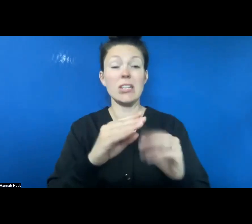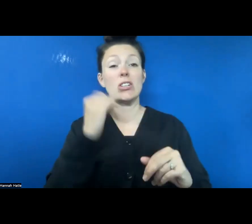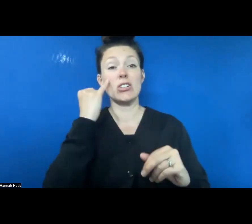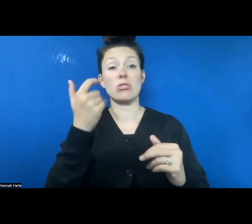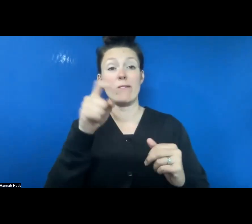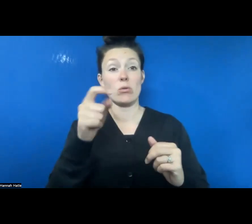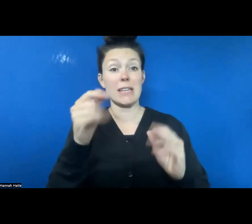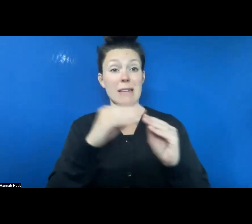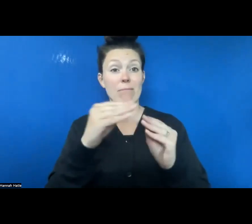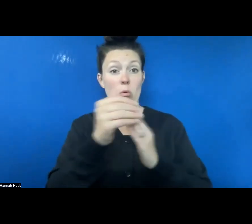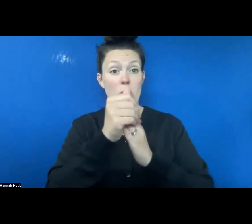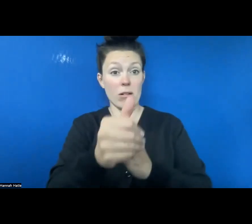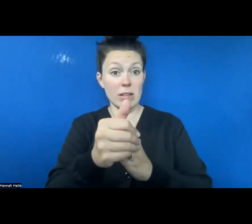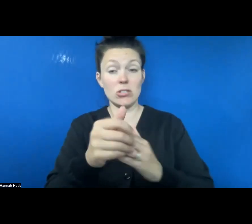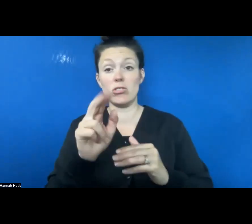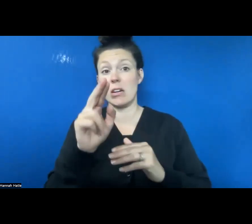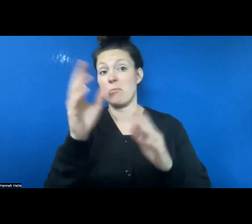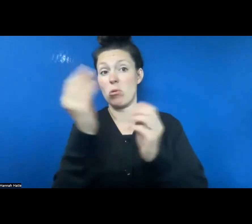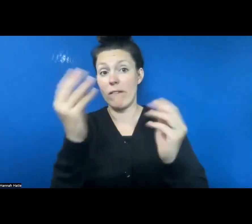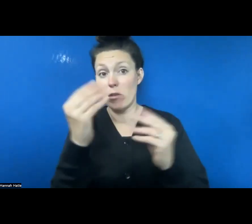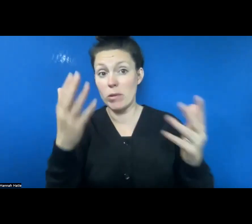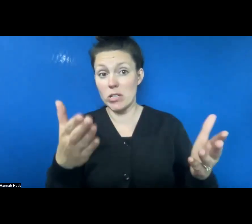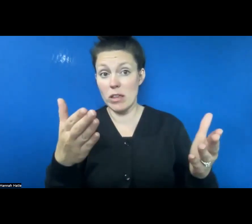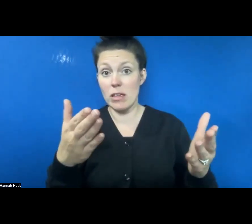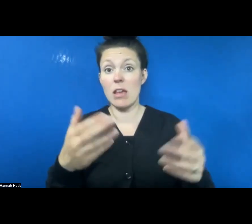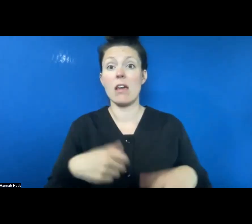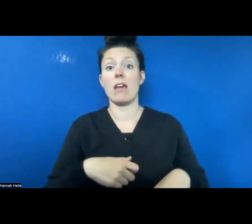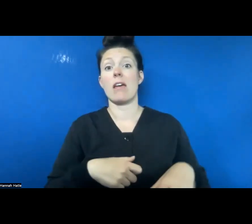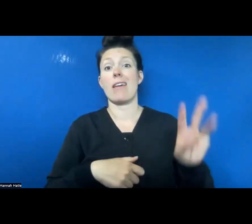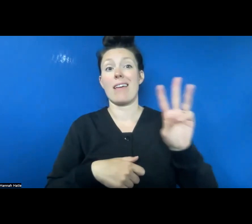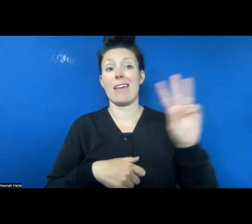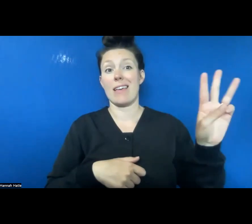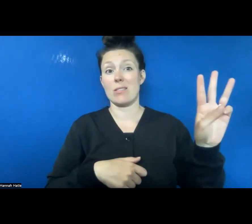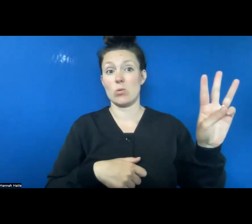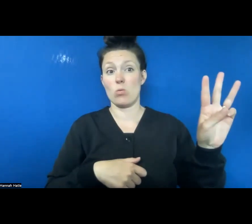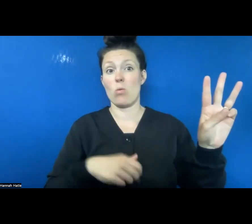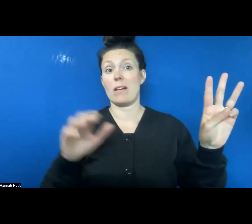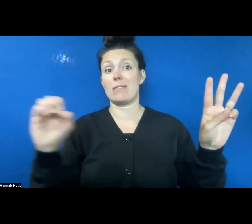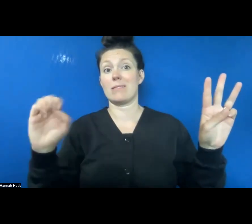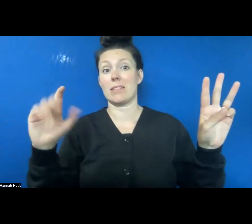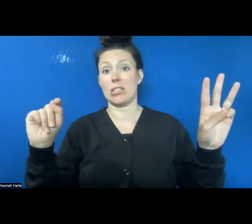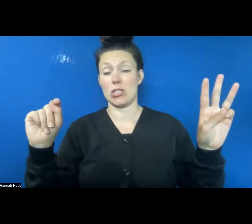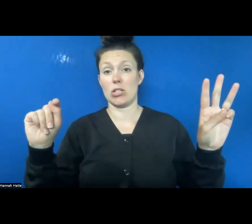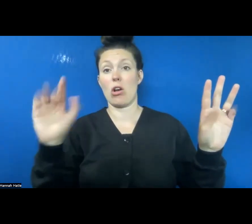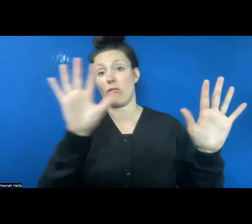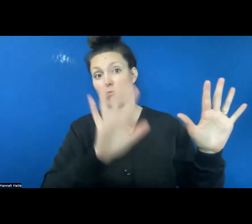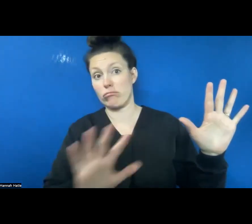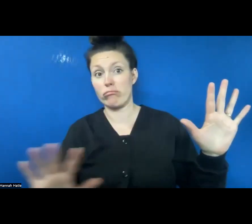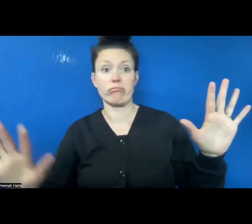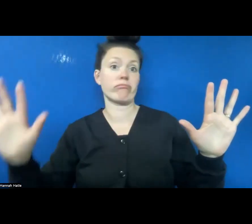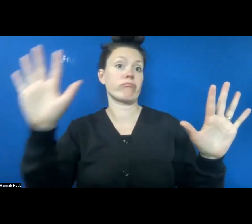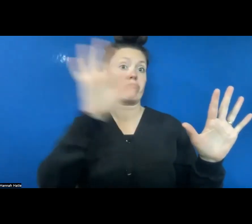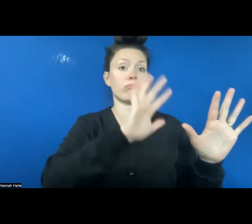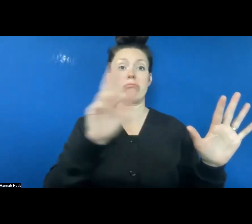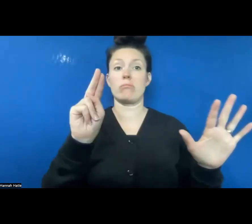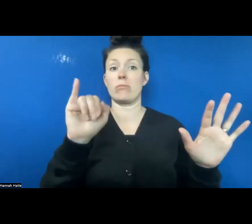they trans from West Coast to East Coast and back and forth across Turtle Island. The Unity Conference is a